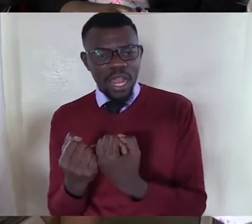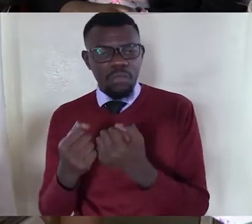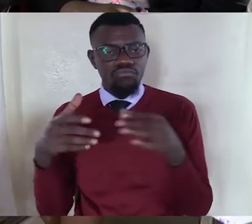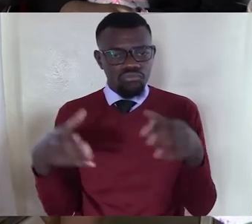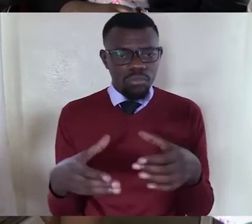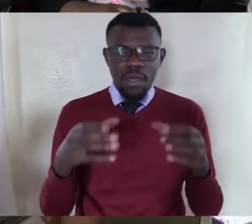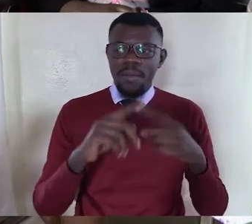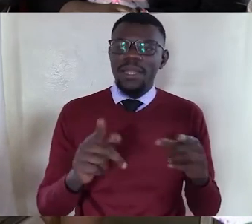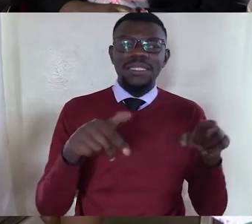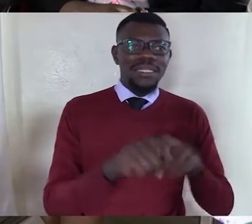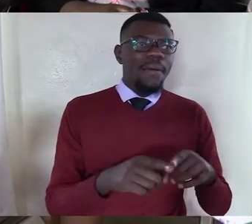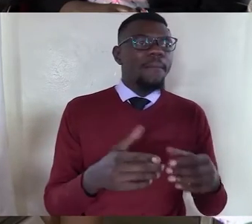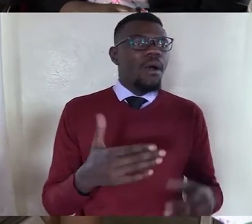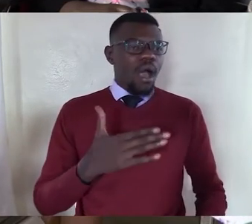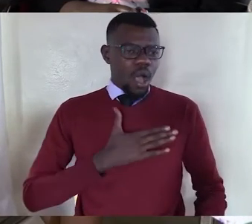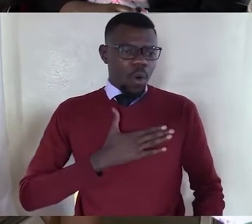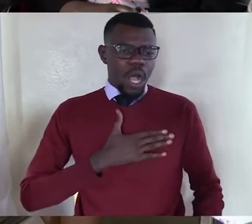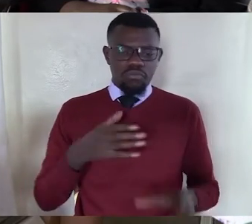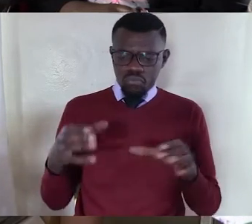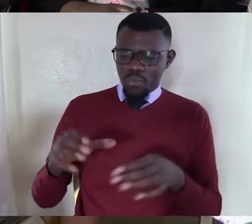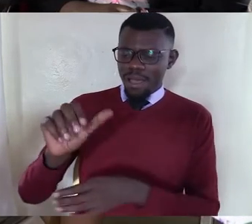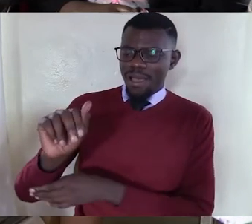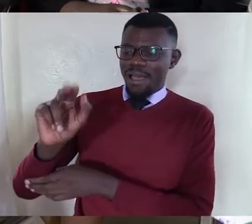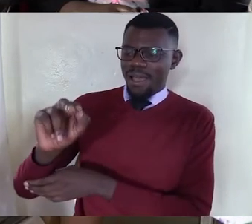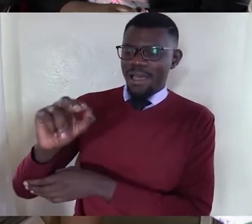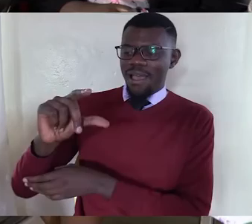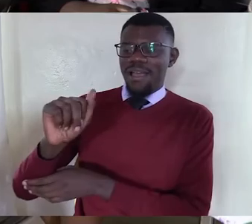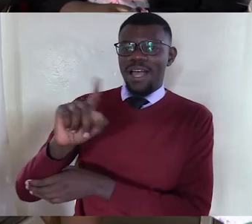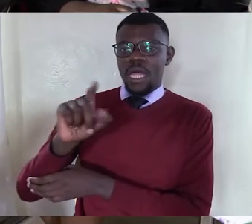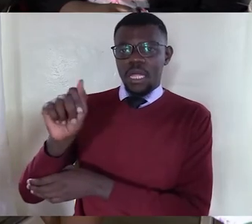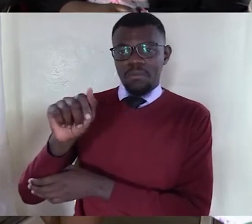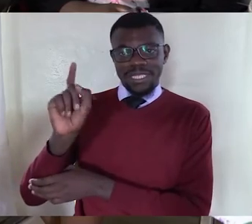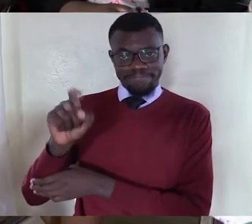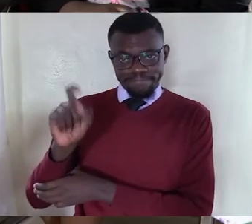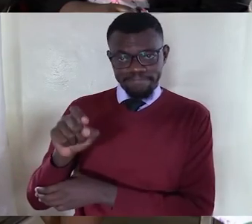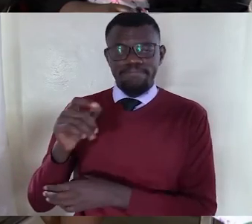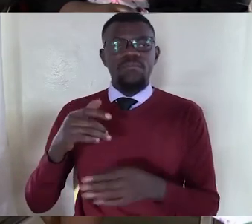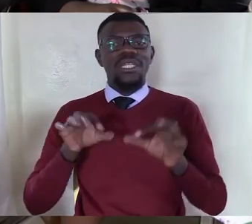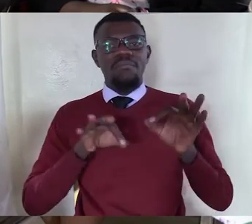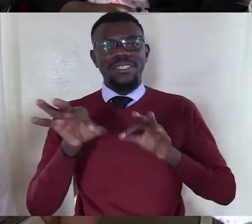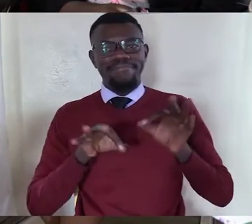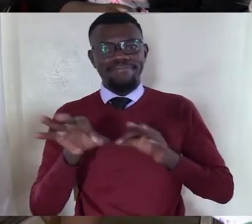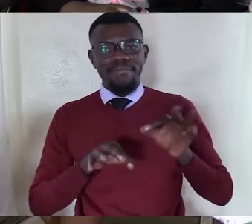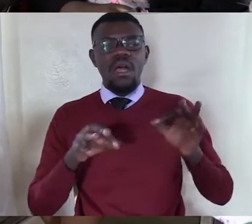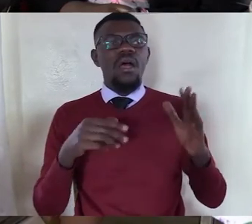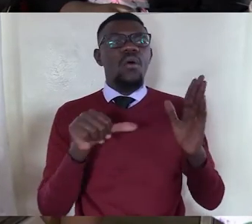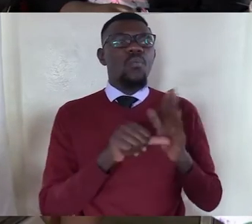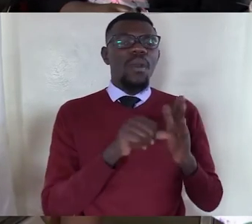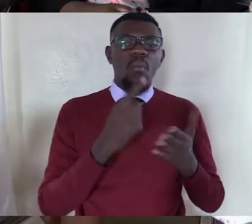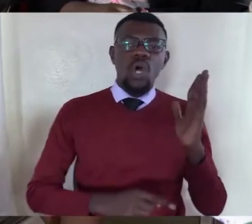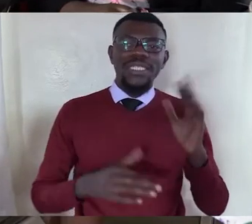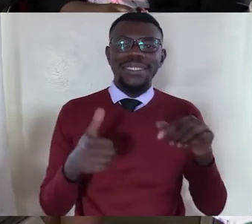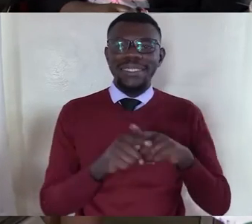with which you are going to engage women. Because IBC has a constitutional mandate to engage all stakeholders.